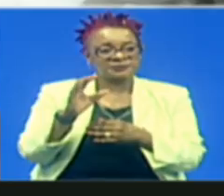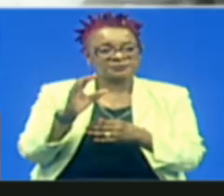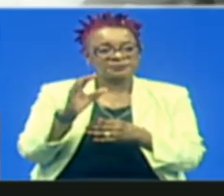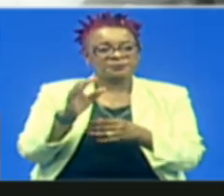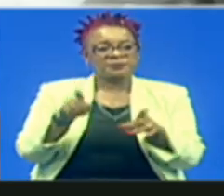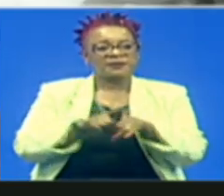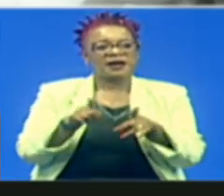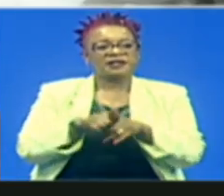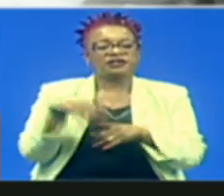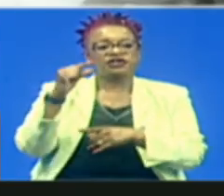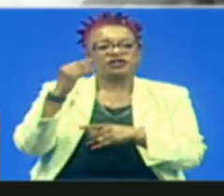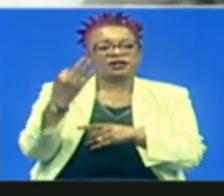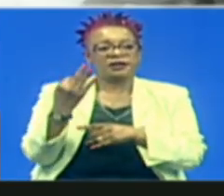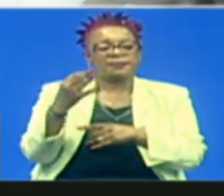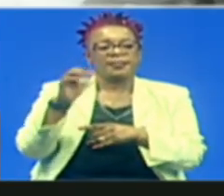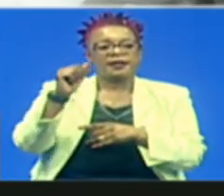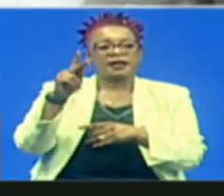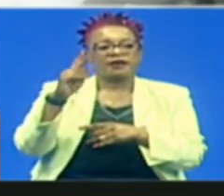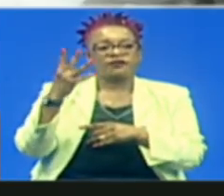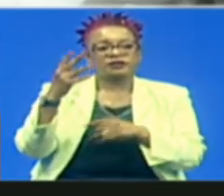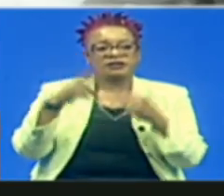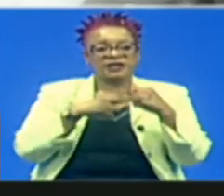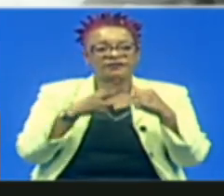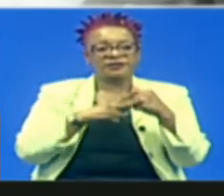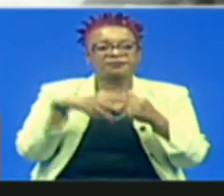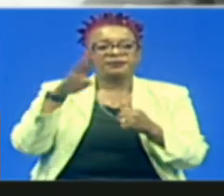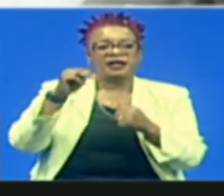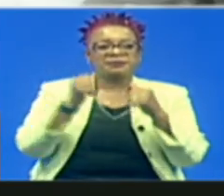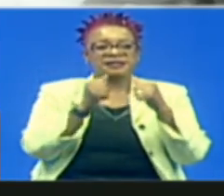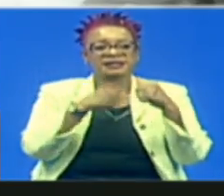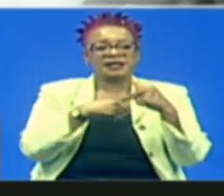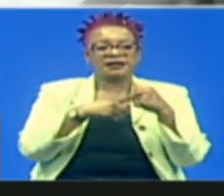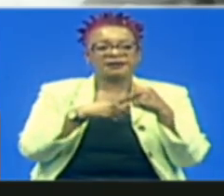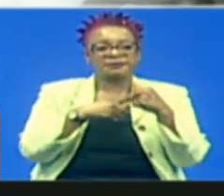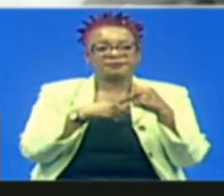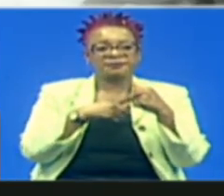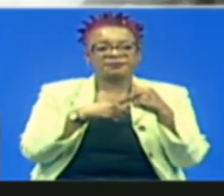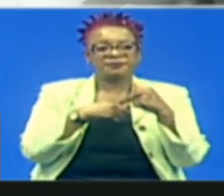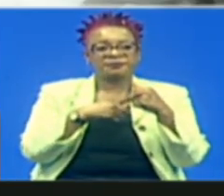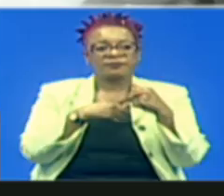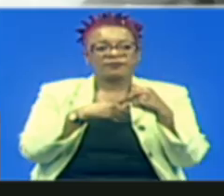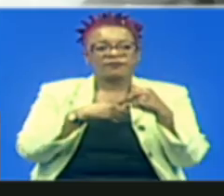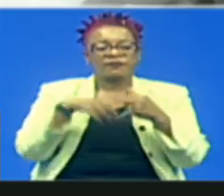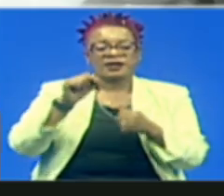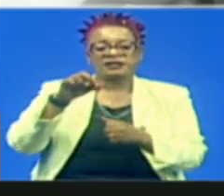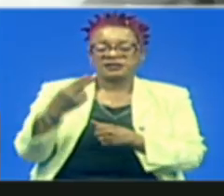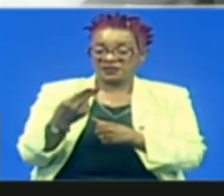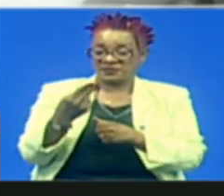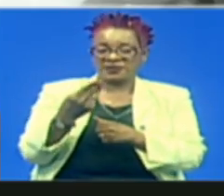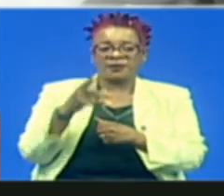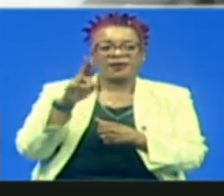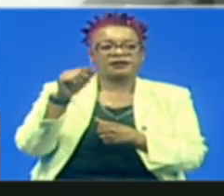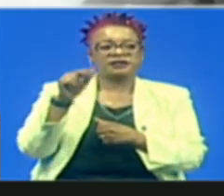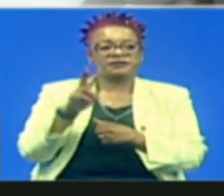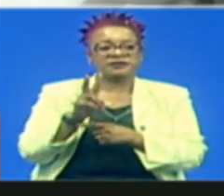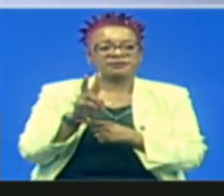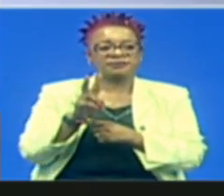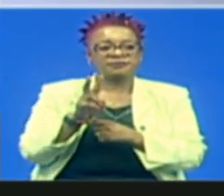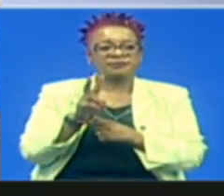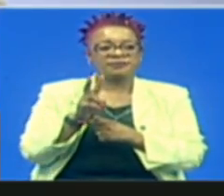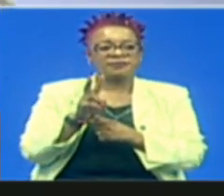as G3s, AK-47s and M16 rifles. Seth Olale, NTV.